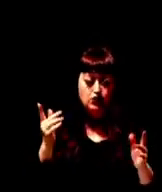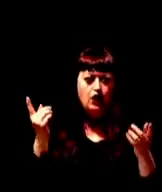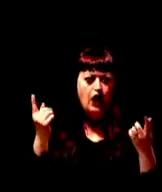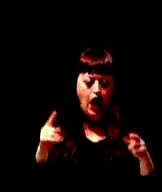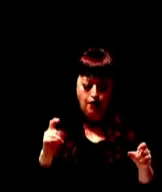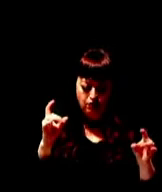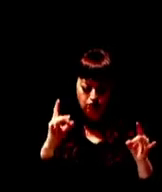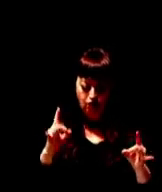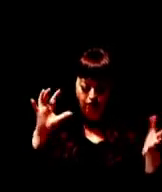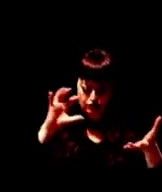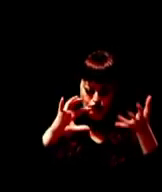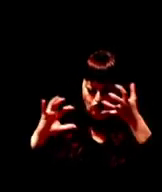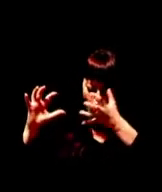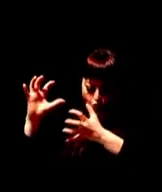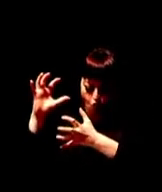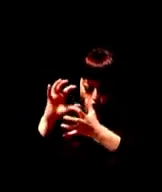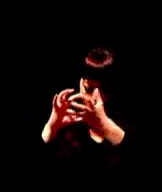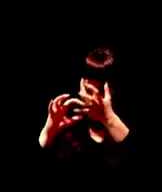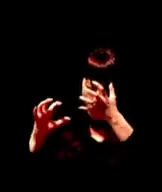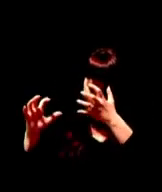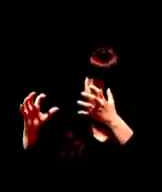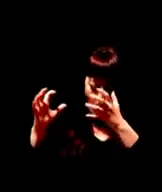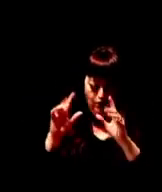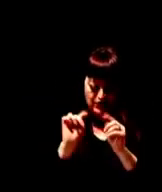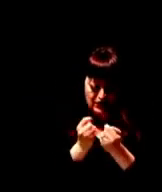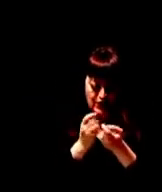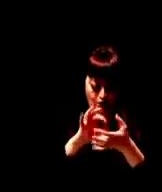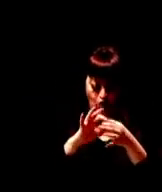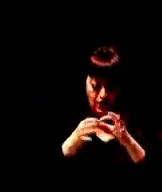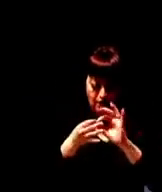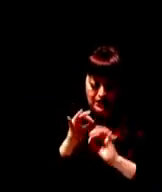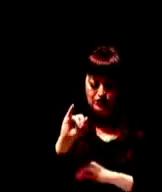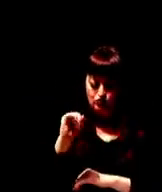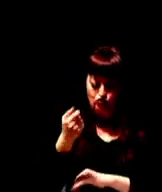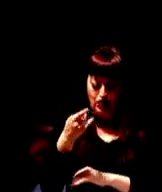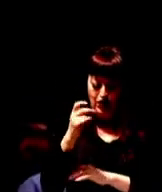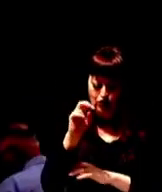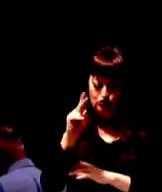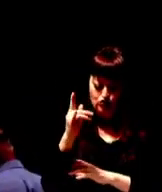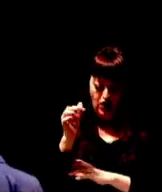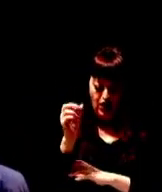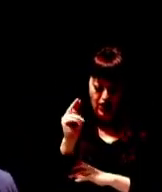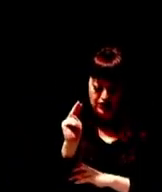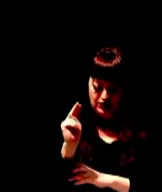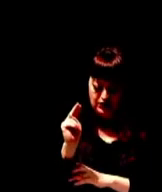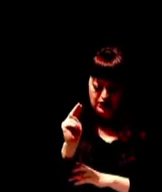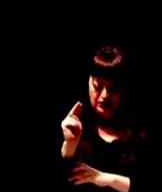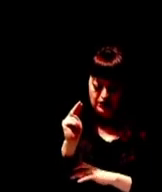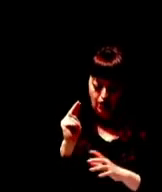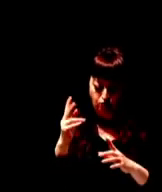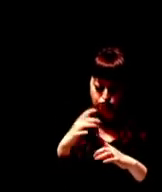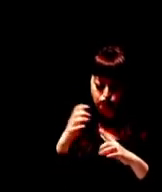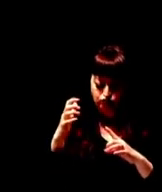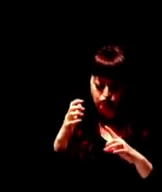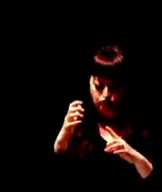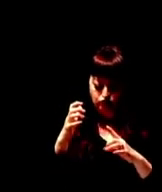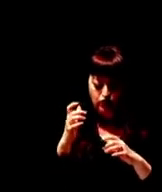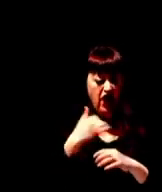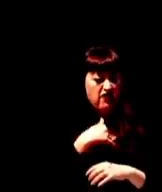all of a sudden. The Team Olympics were Jagger Johnson's sweeped events for the Broncos. Field trips,